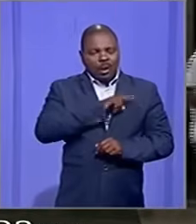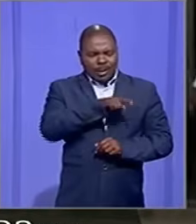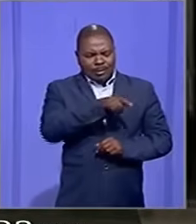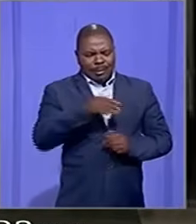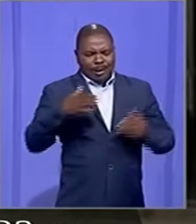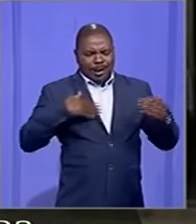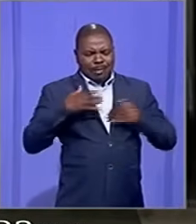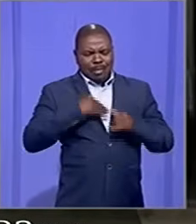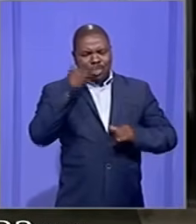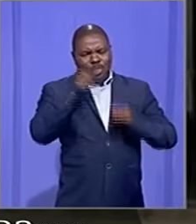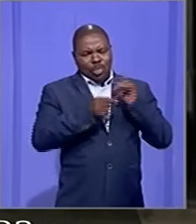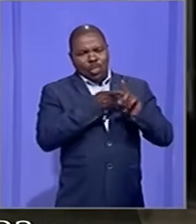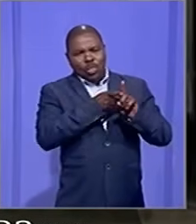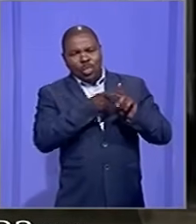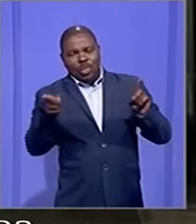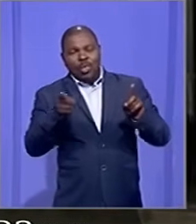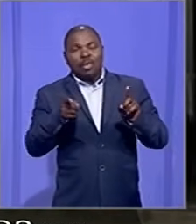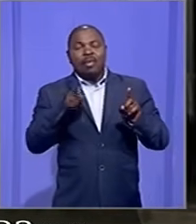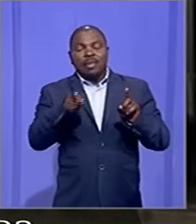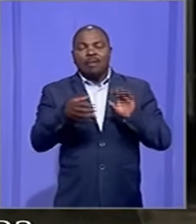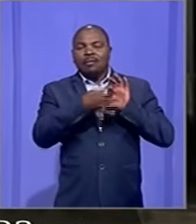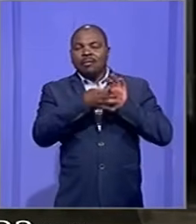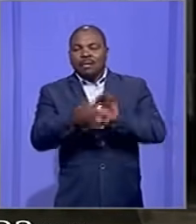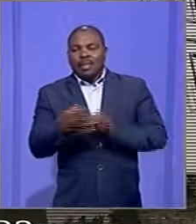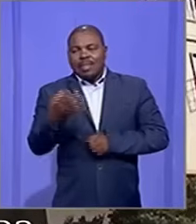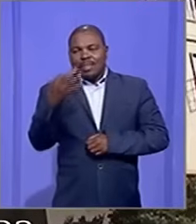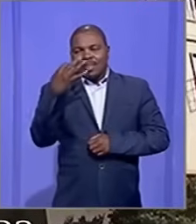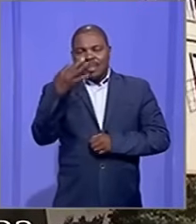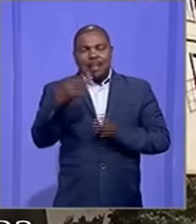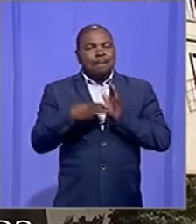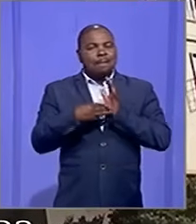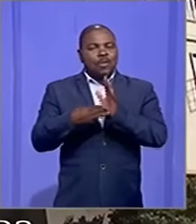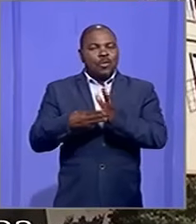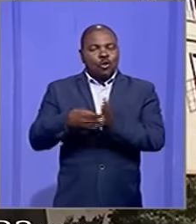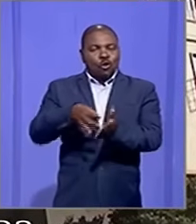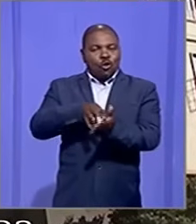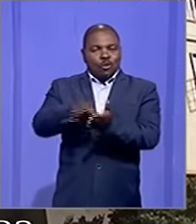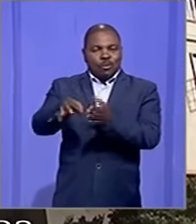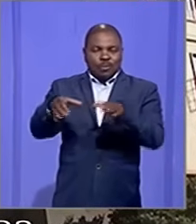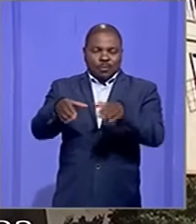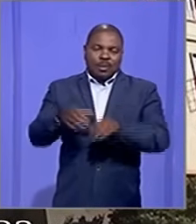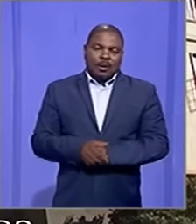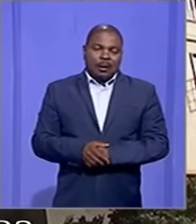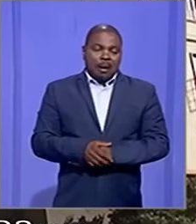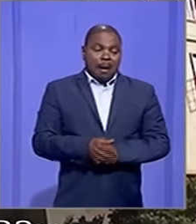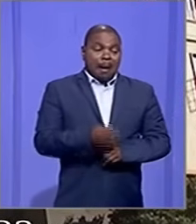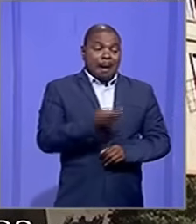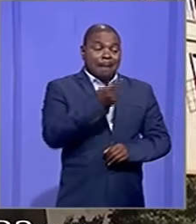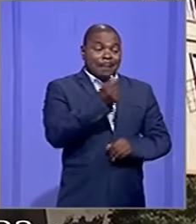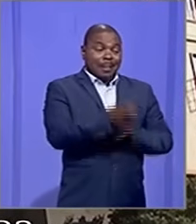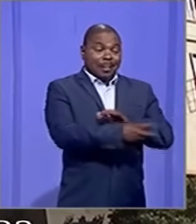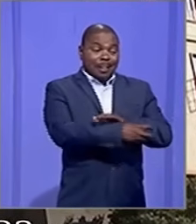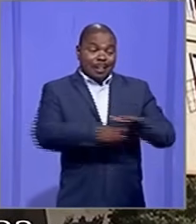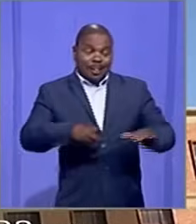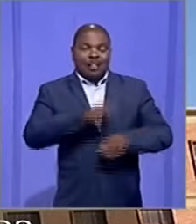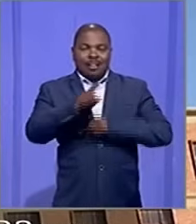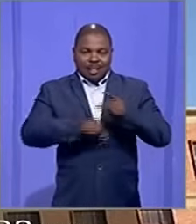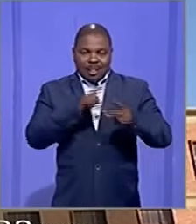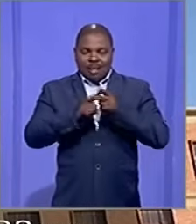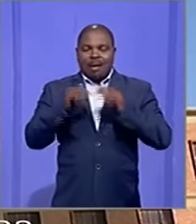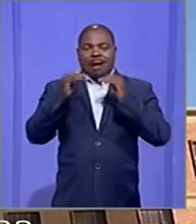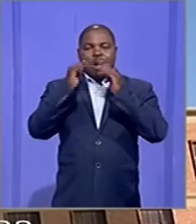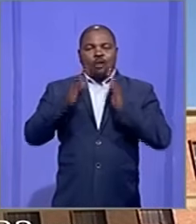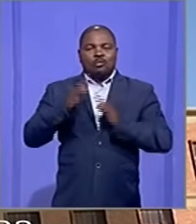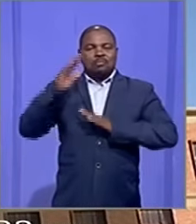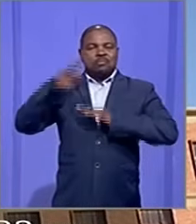sokameng e amana le tendera di ranta di le dimilione di le 3. Go bega fa matlole a go kaiwang fa utswilwe a diriseditswe go reka ntlo ka